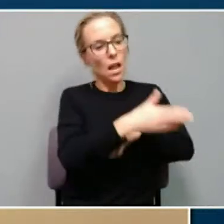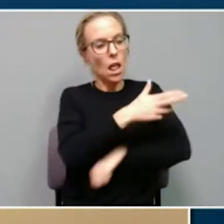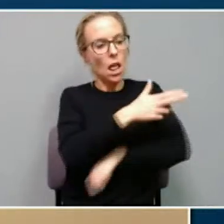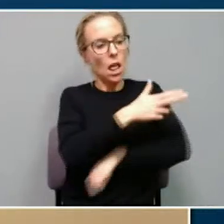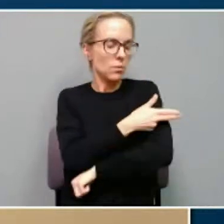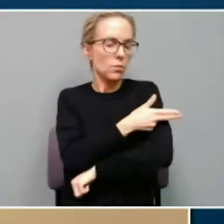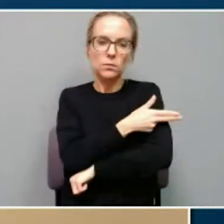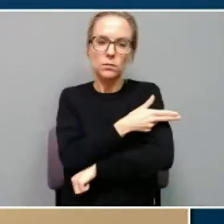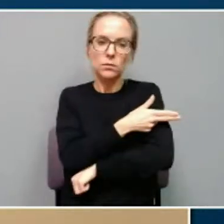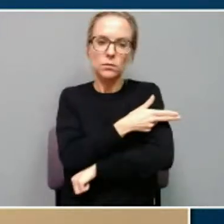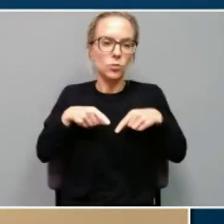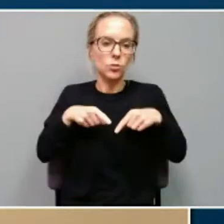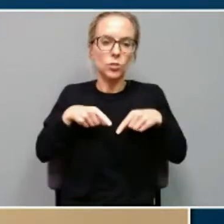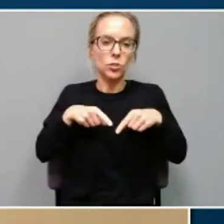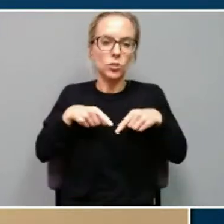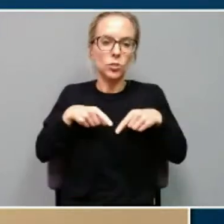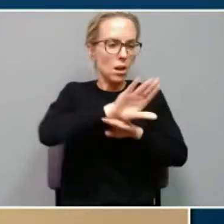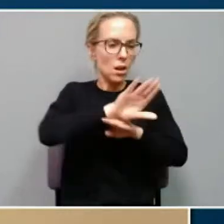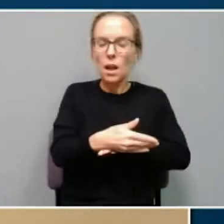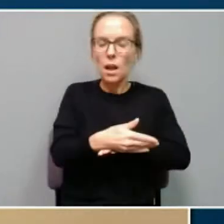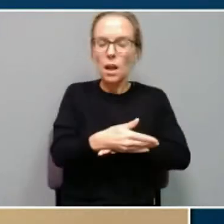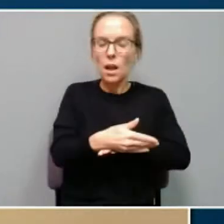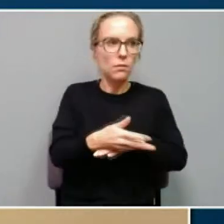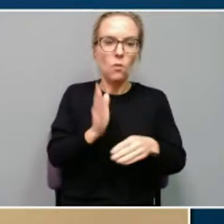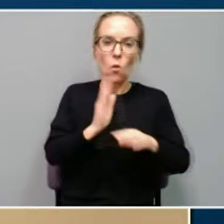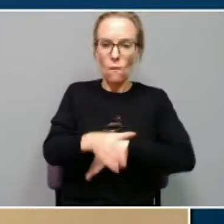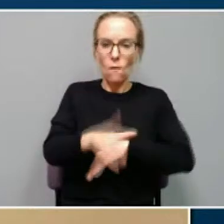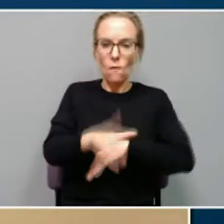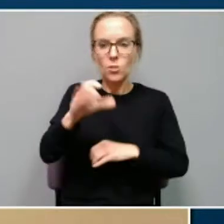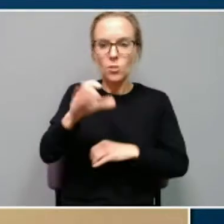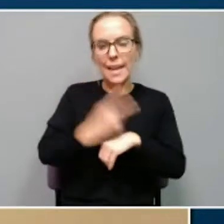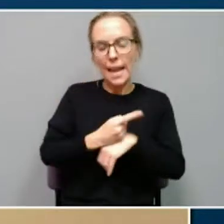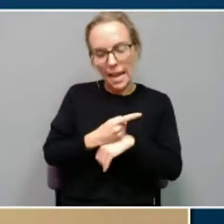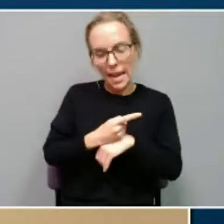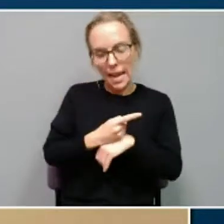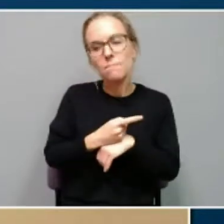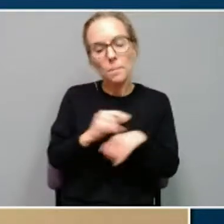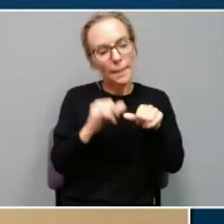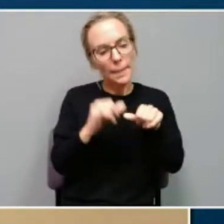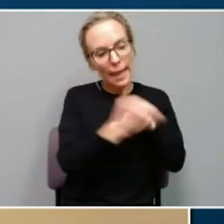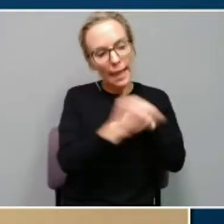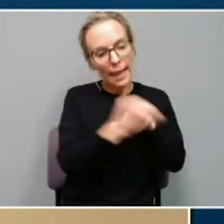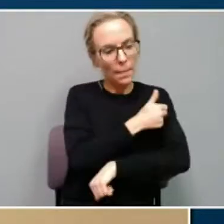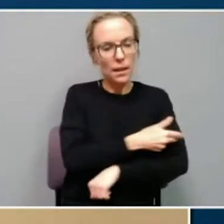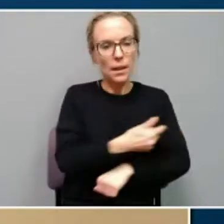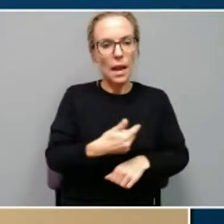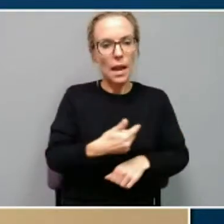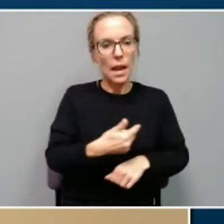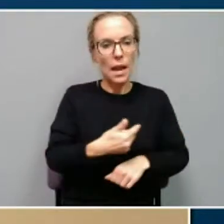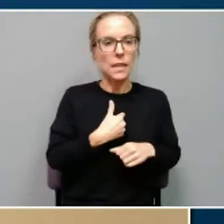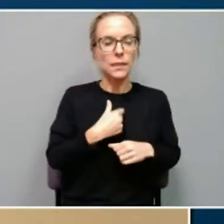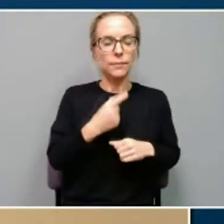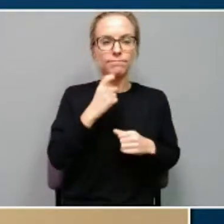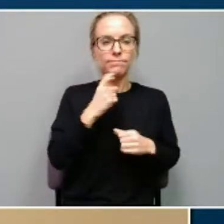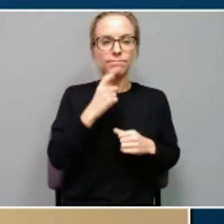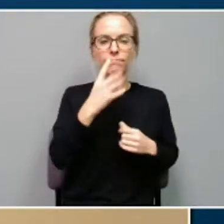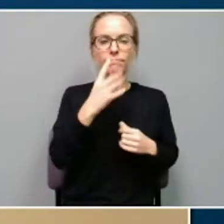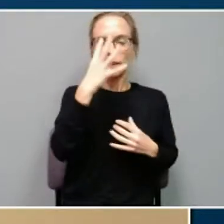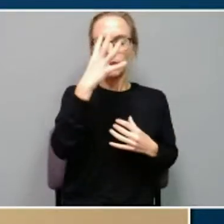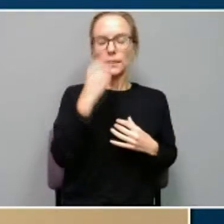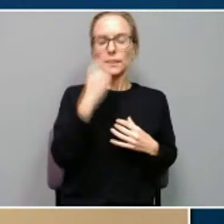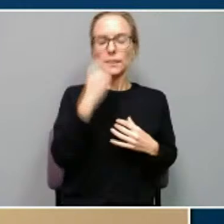during that stay for over 100 days. I was sedated and